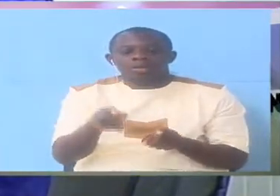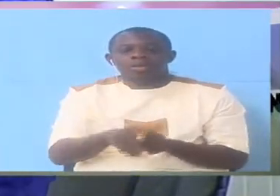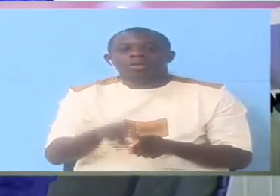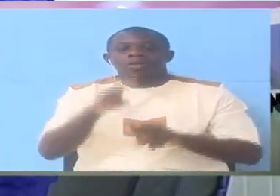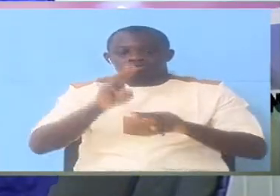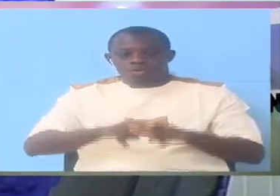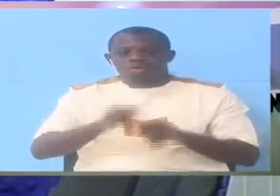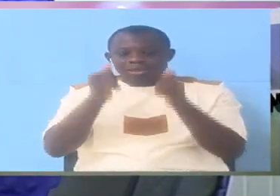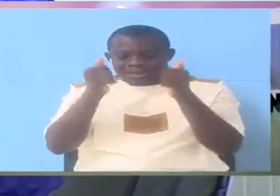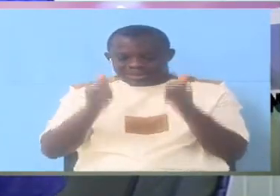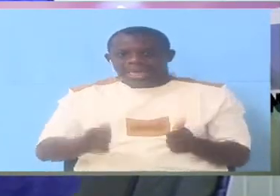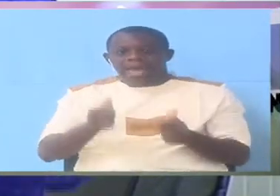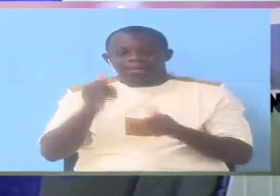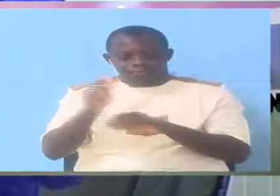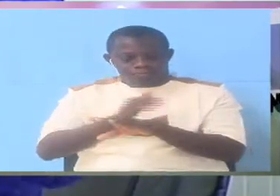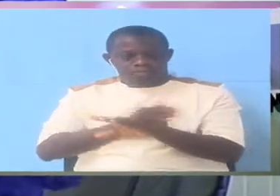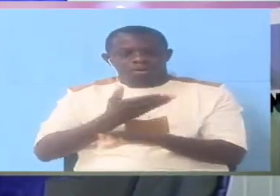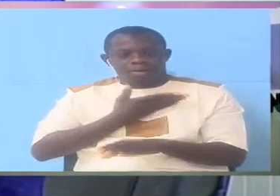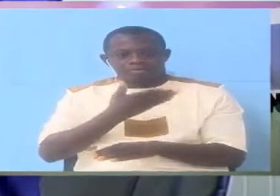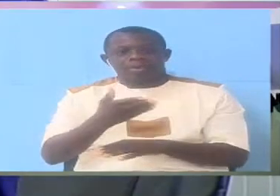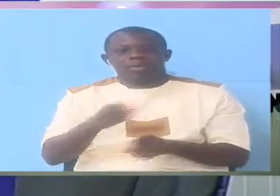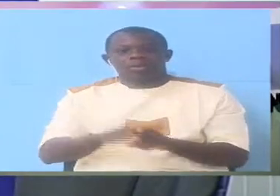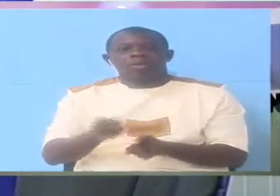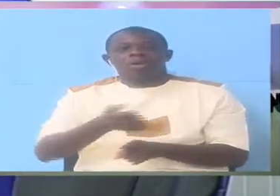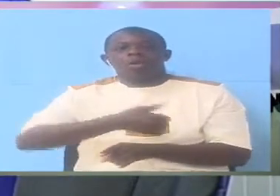Some were made to sit on seats.